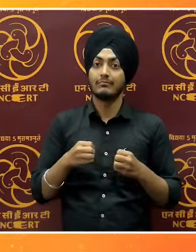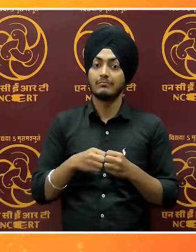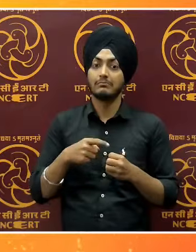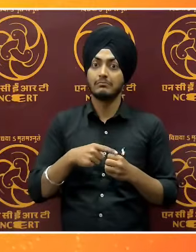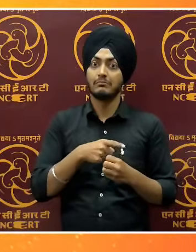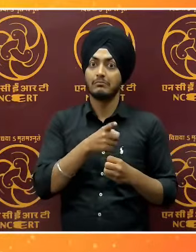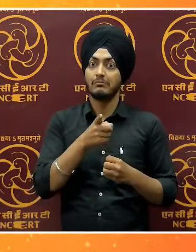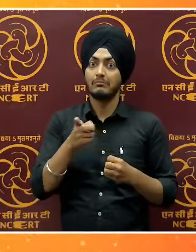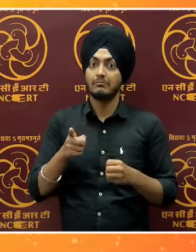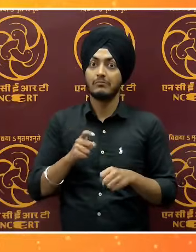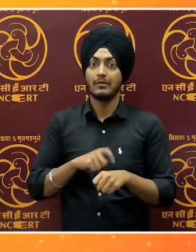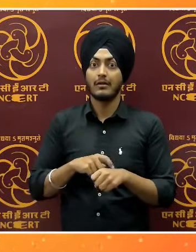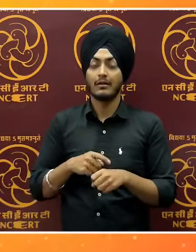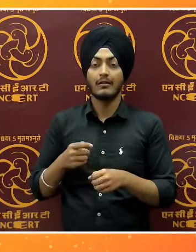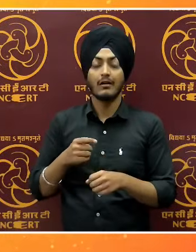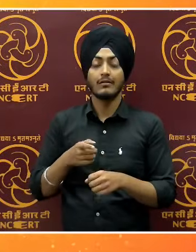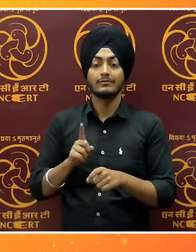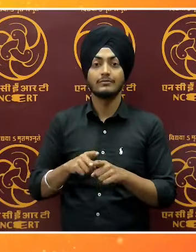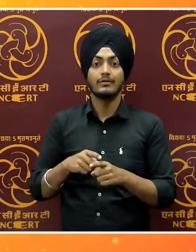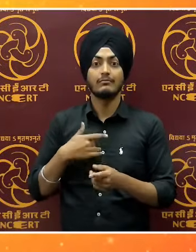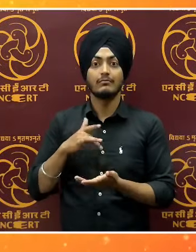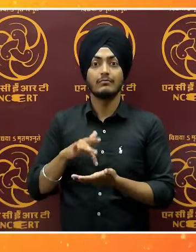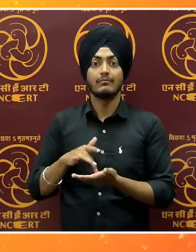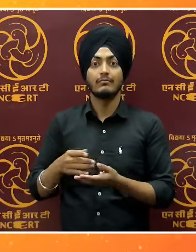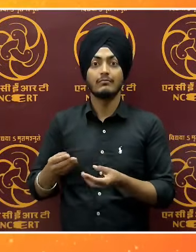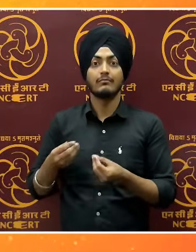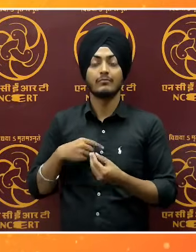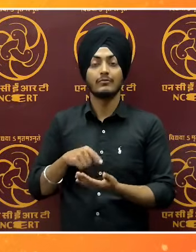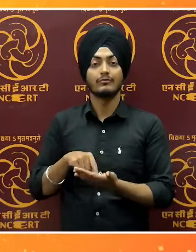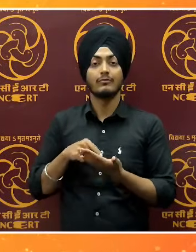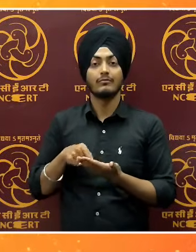in a given region can be represented?